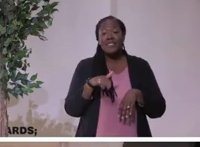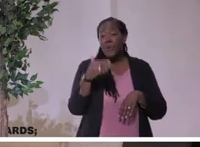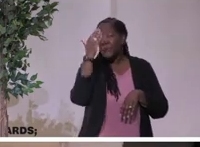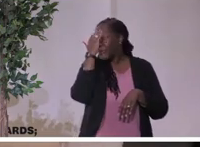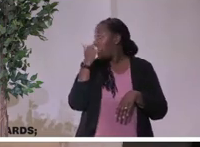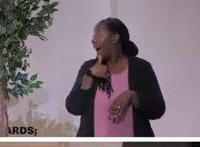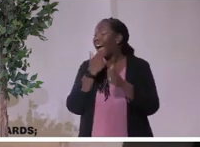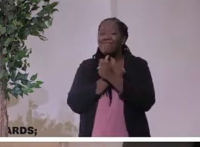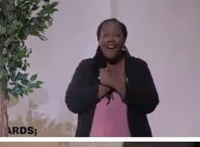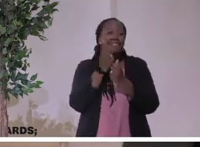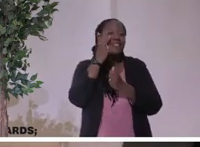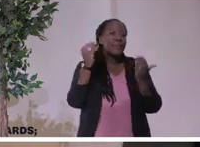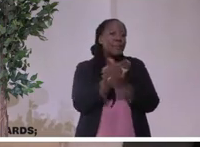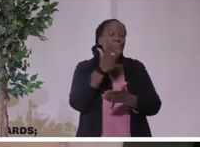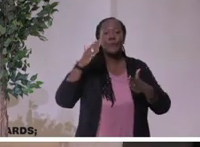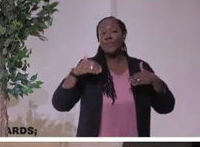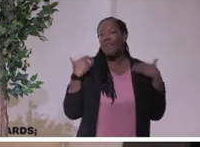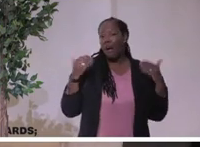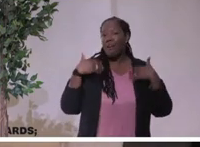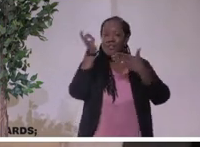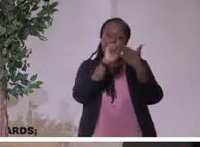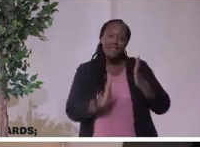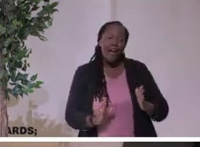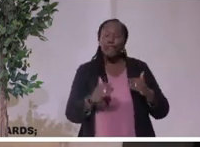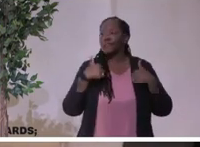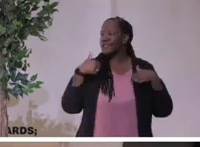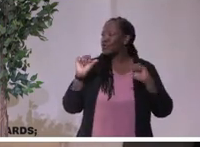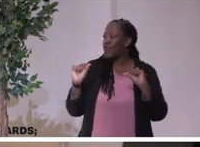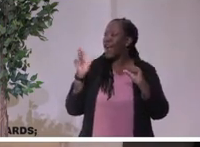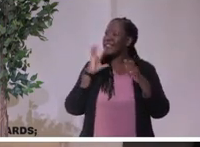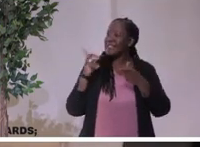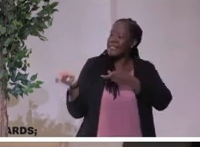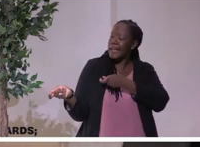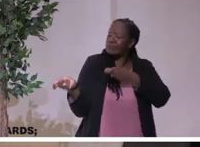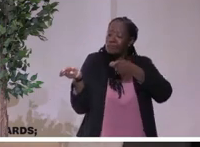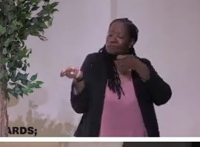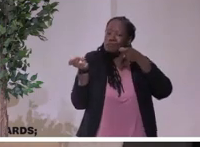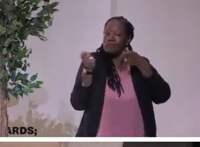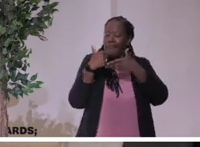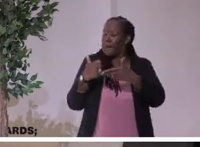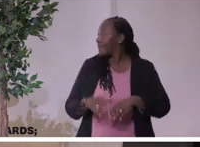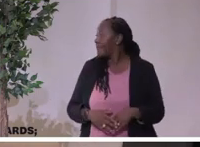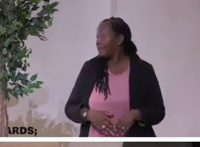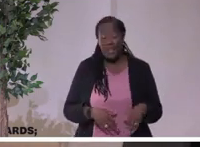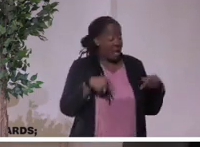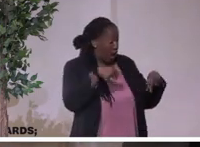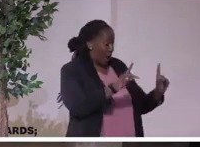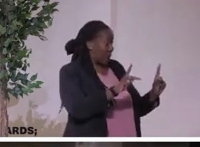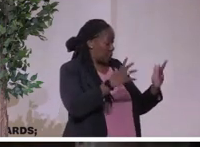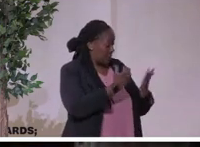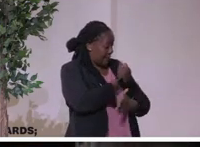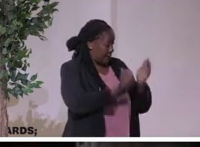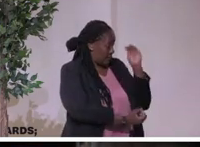these new young designers and whatnot, and then trying to bring them all along the way. So the opportunity to grow, I think that's